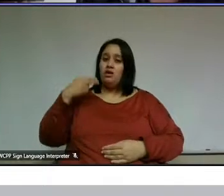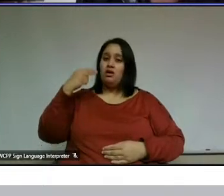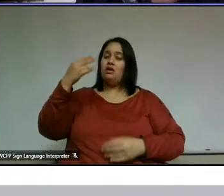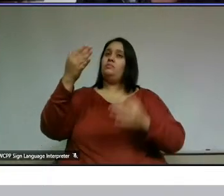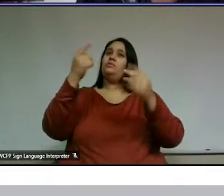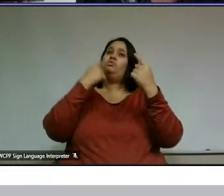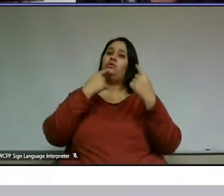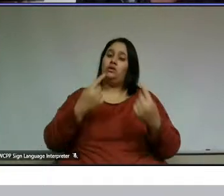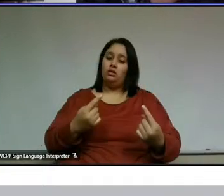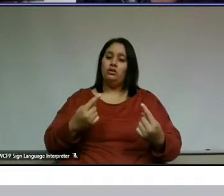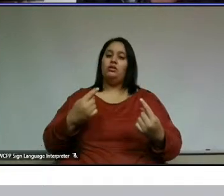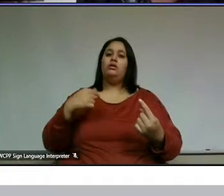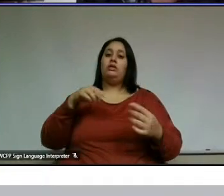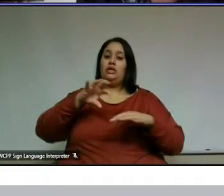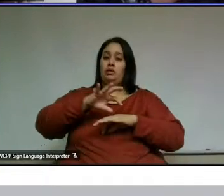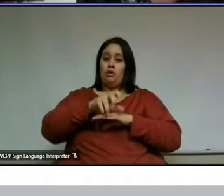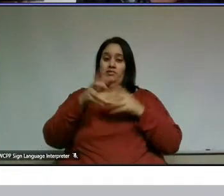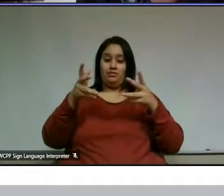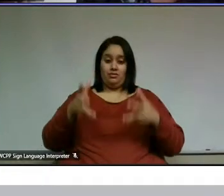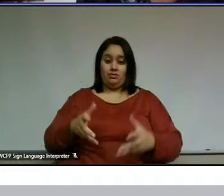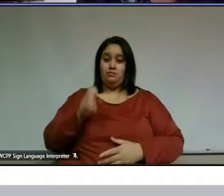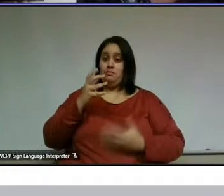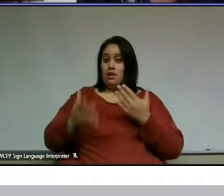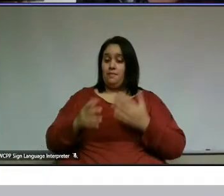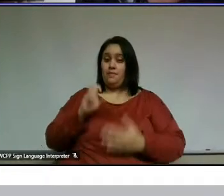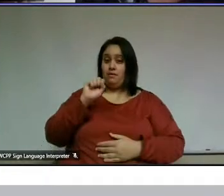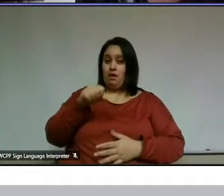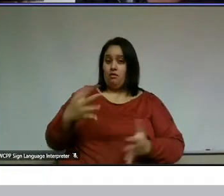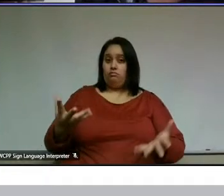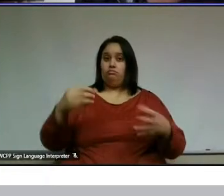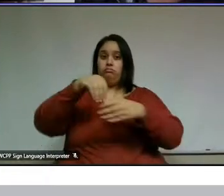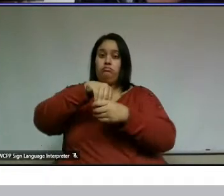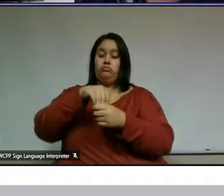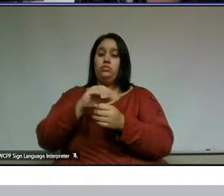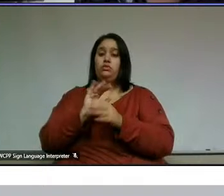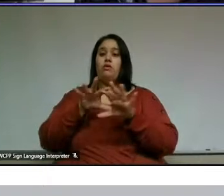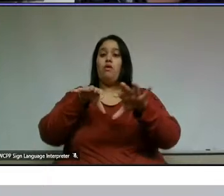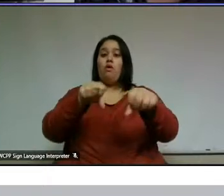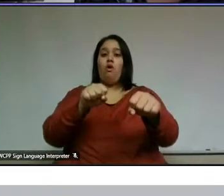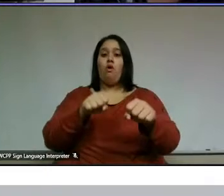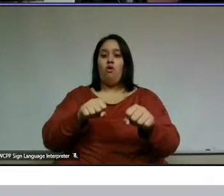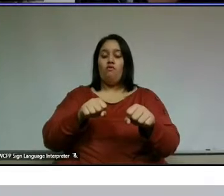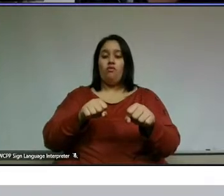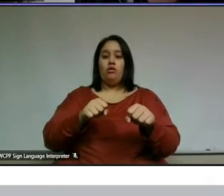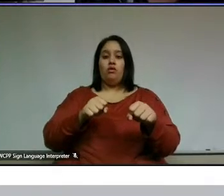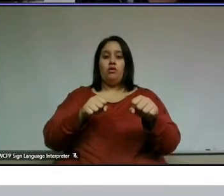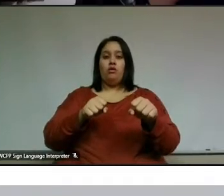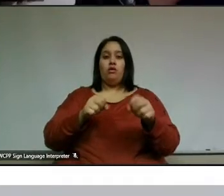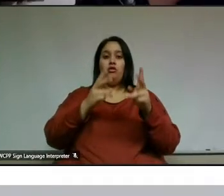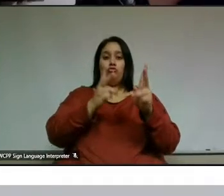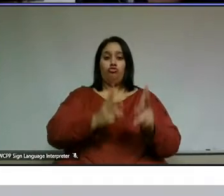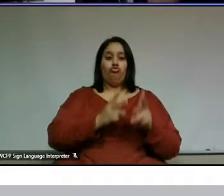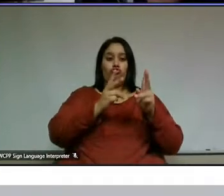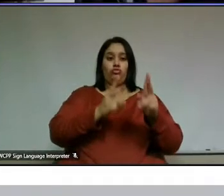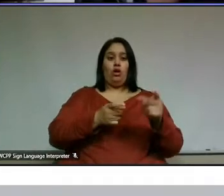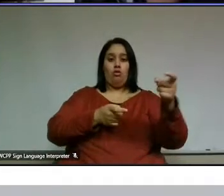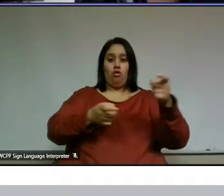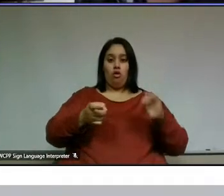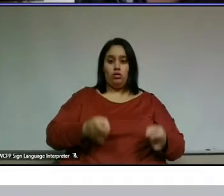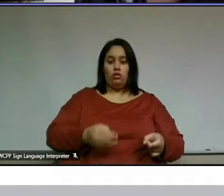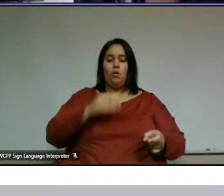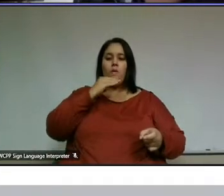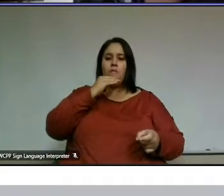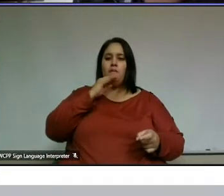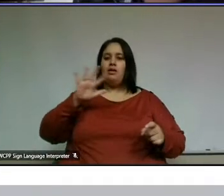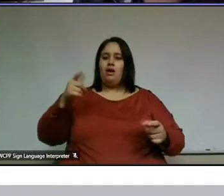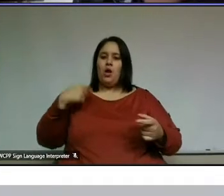say, if the province could participate and take over the jurisdiction of rail, then we need to see how we're